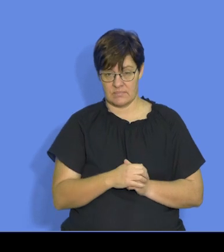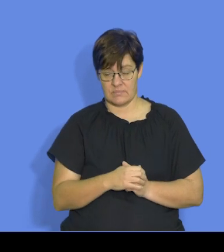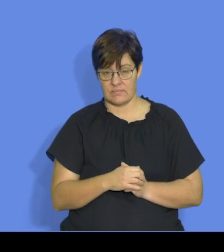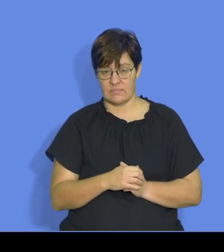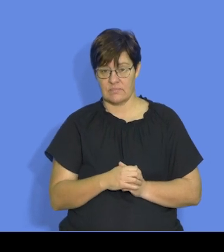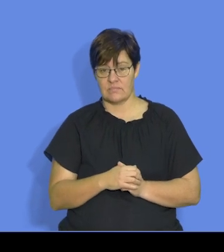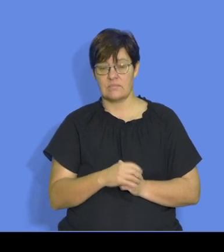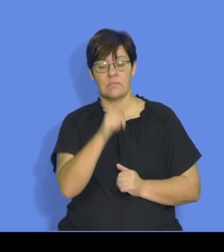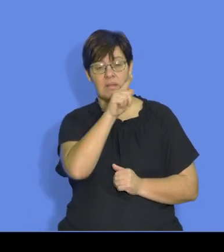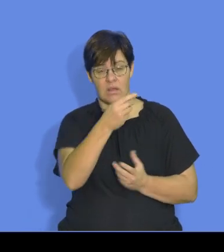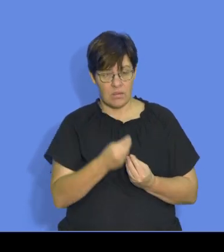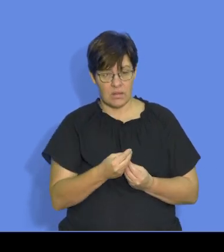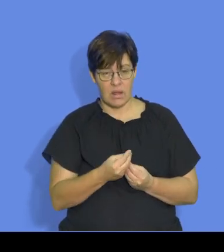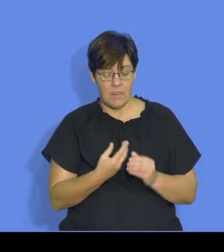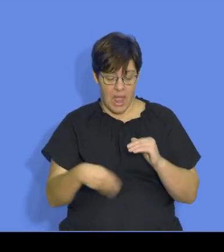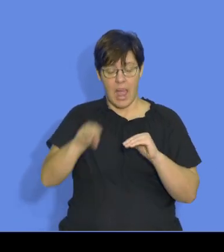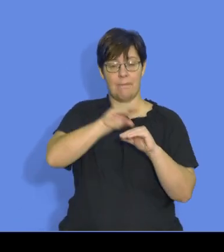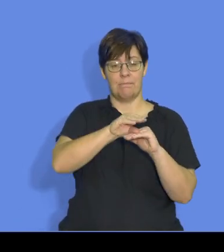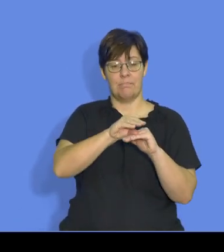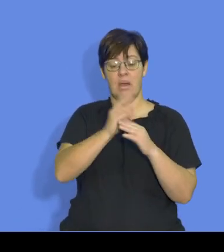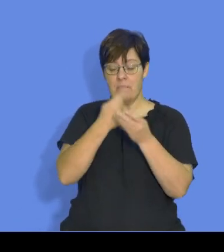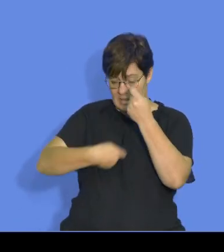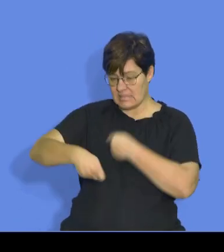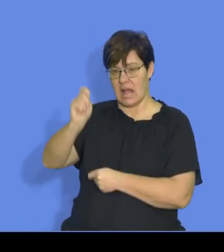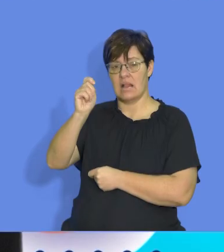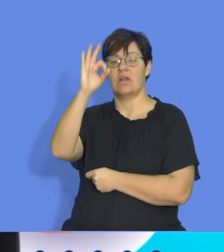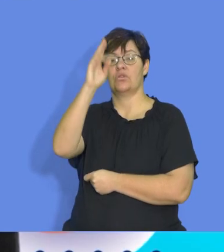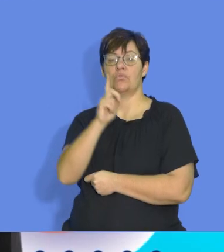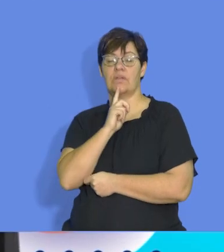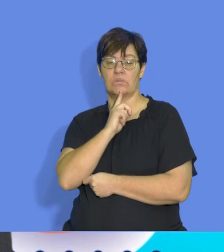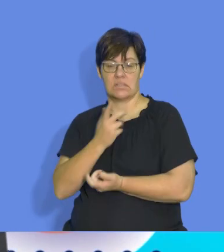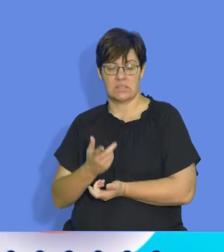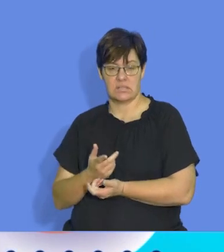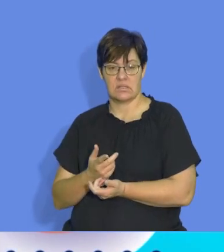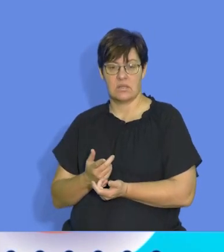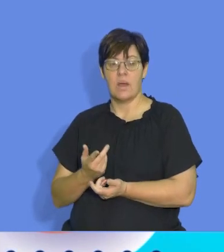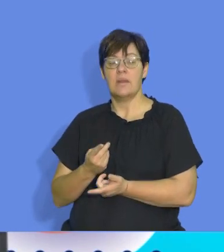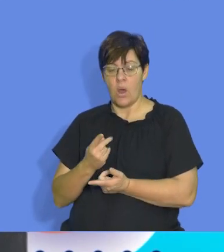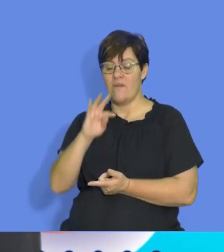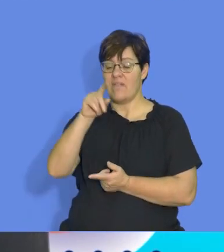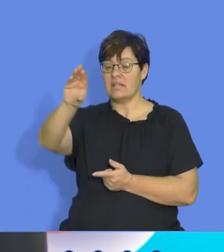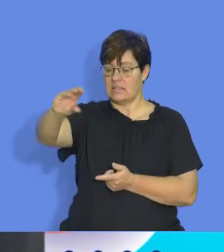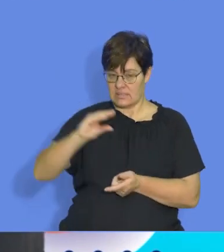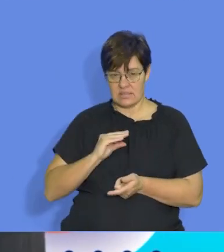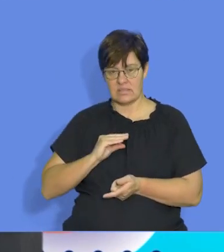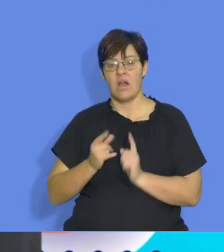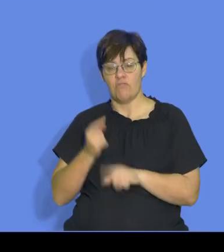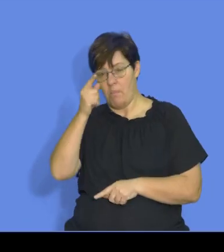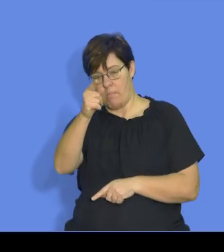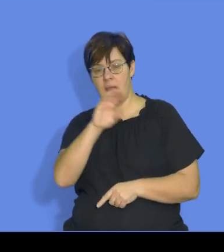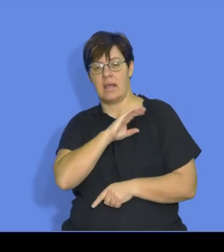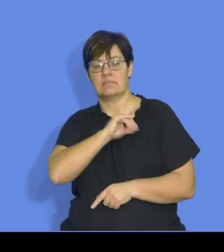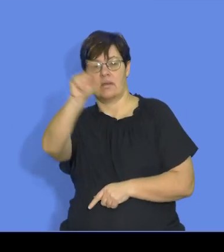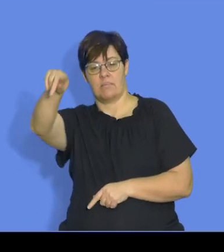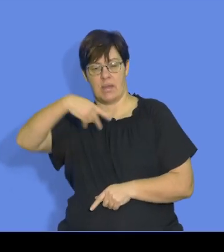took those goods, you marked it up, you sold it at 3,000 Rand, and you collected VAT from your consumer,